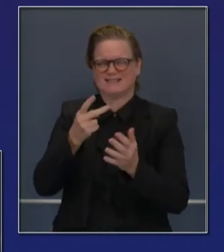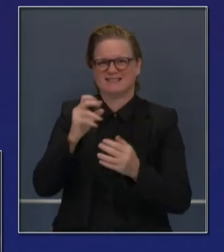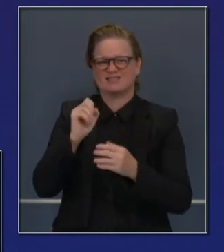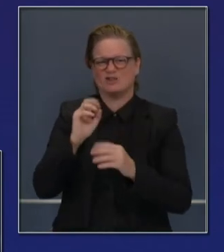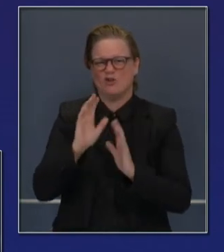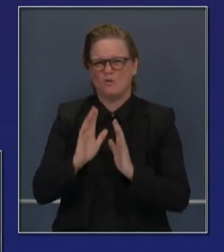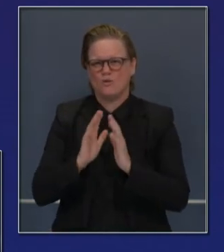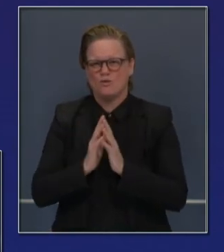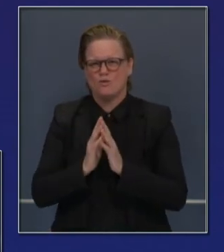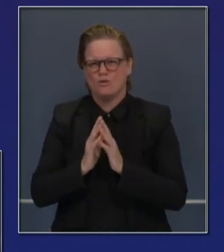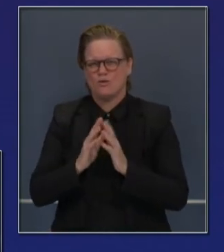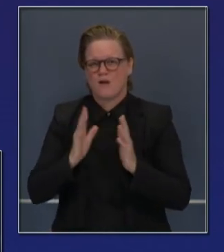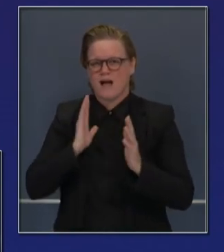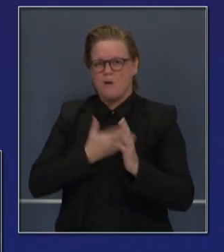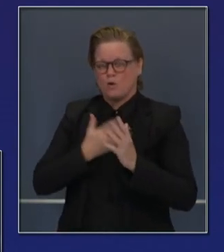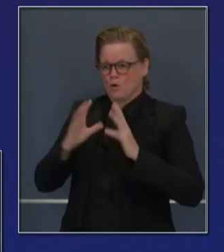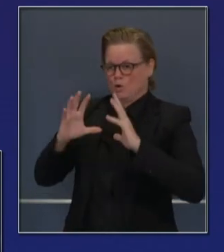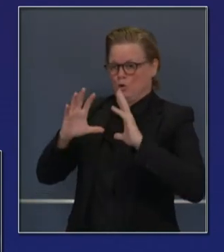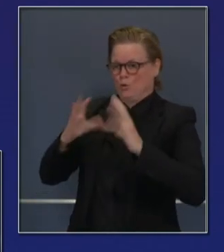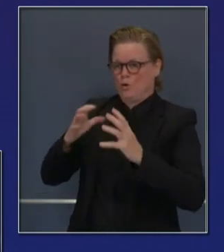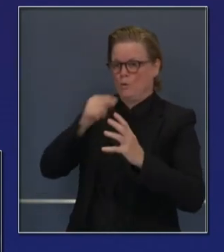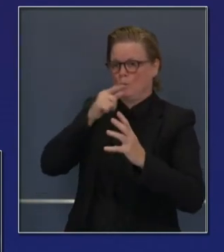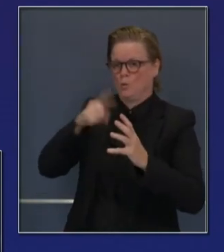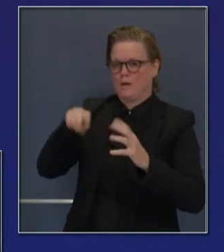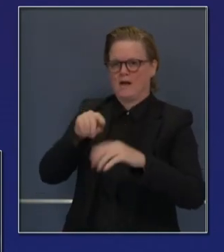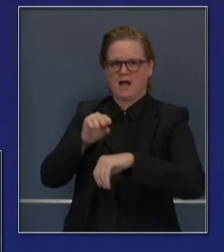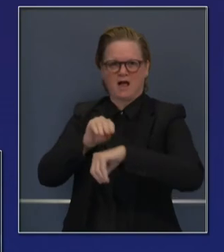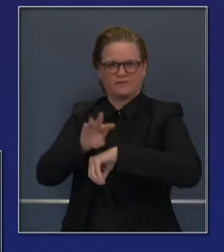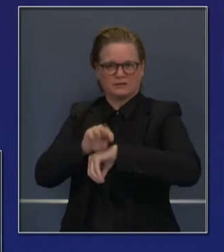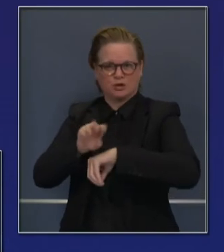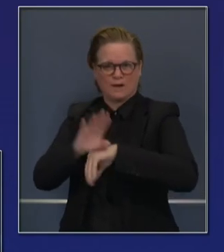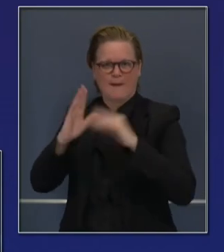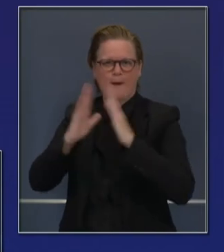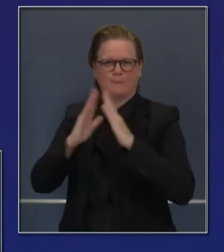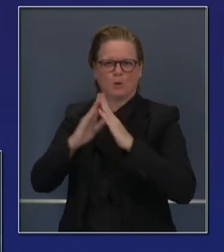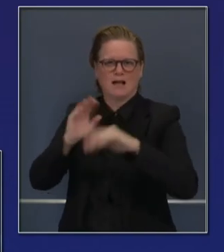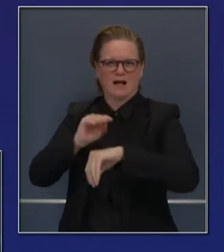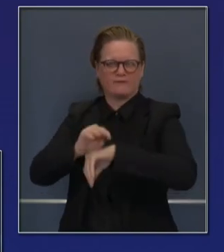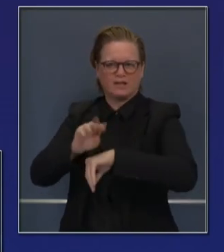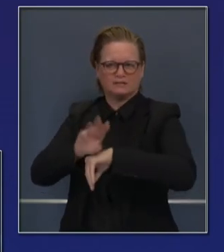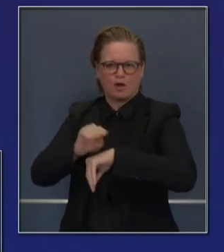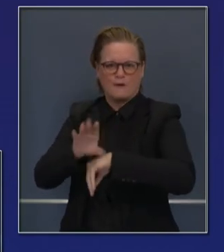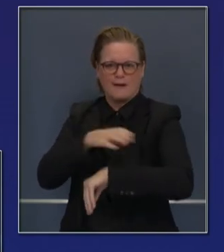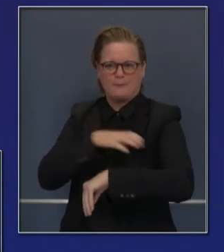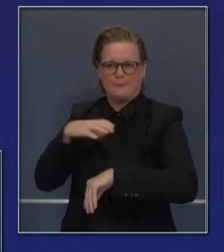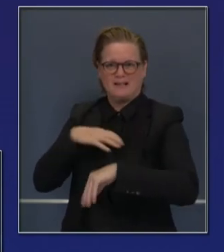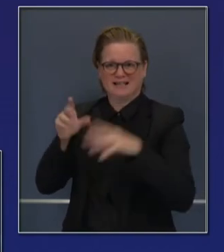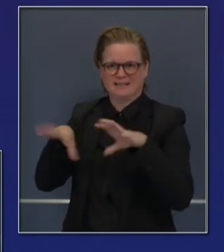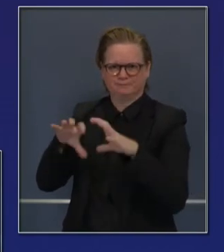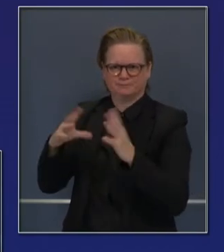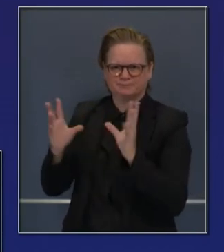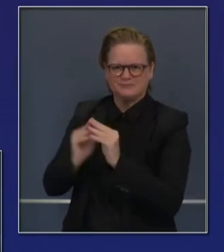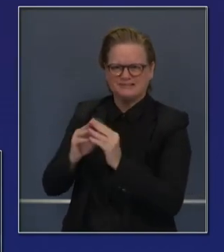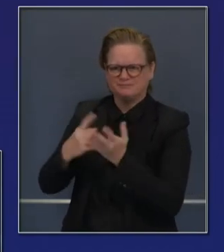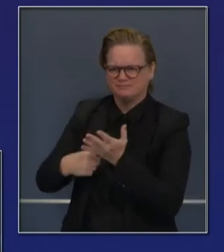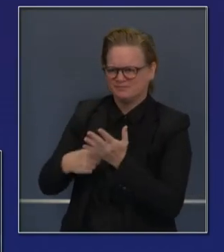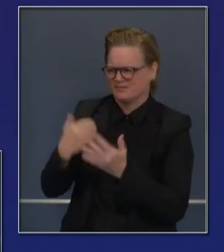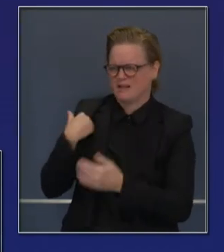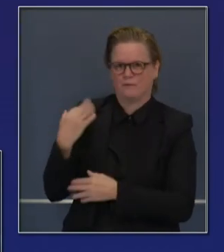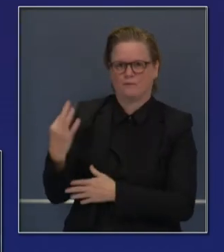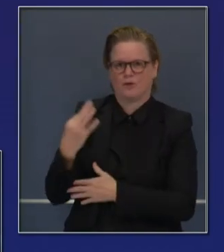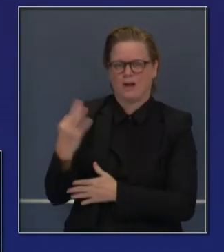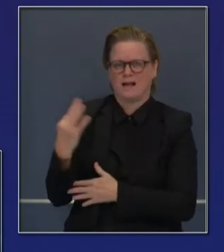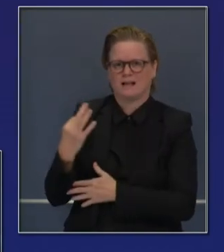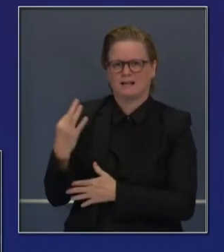this advisory committee. They met day after Thanksgiving. I think it was another 2-3 hours where they met public